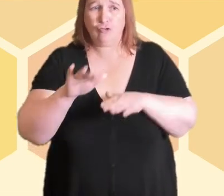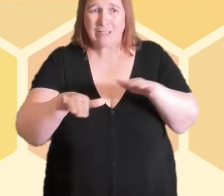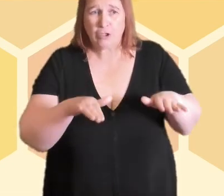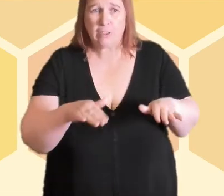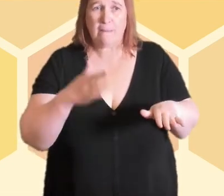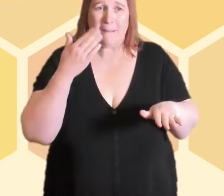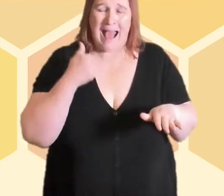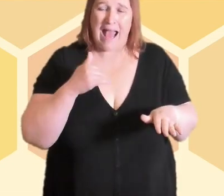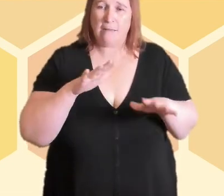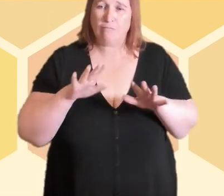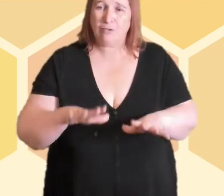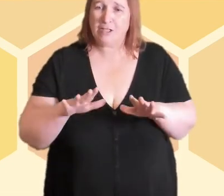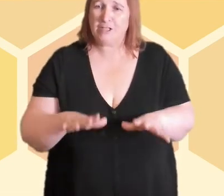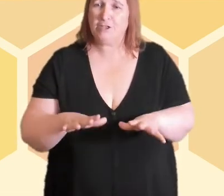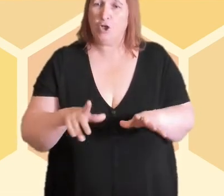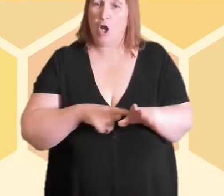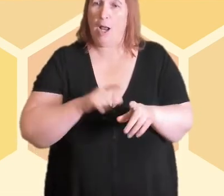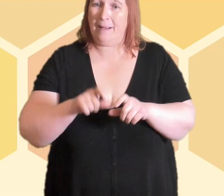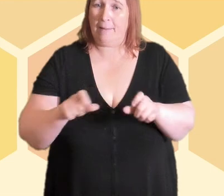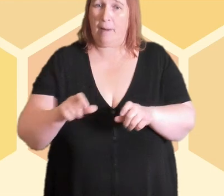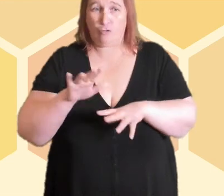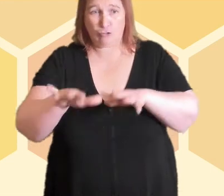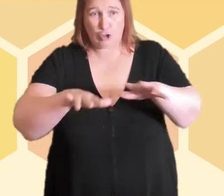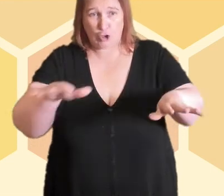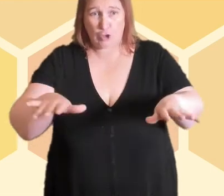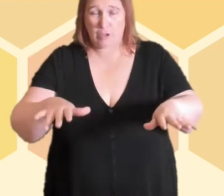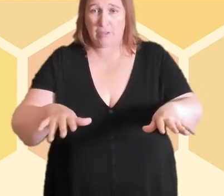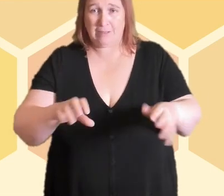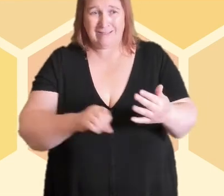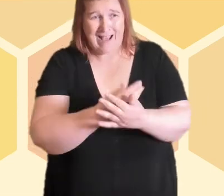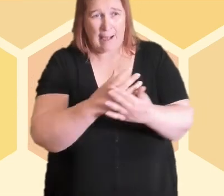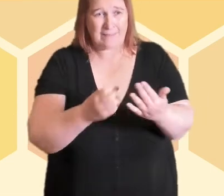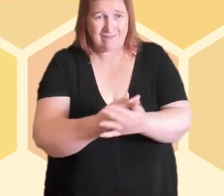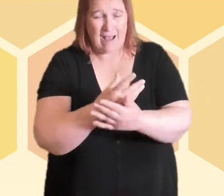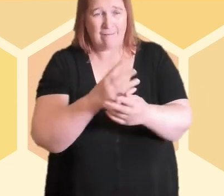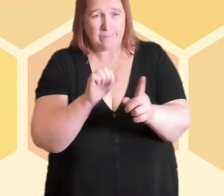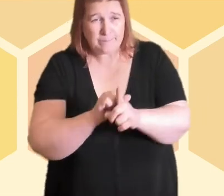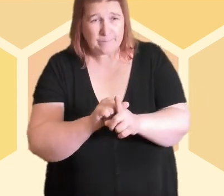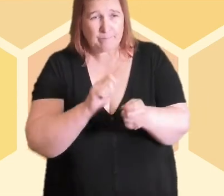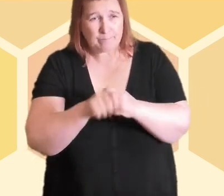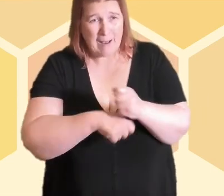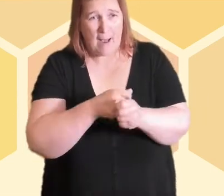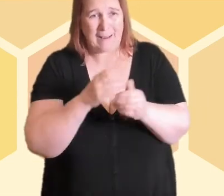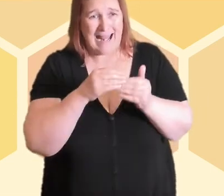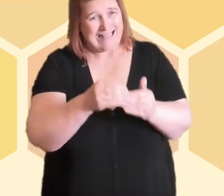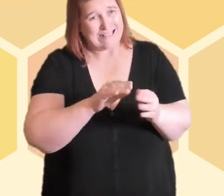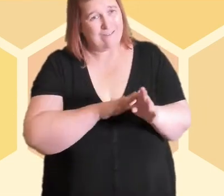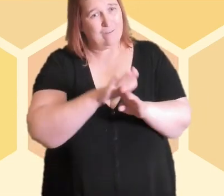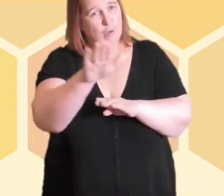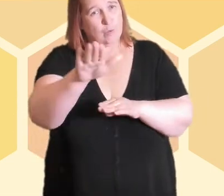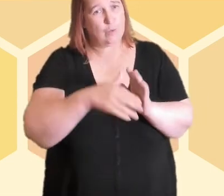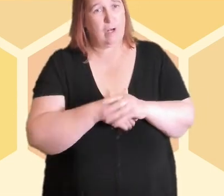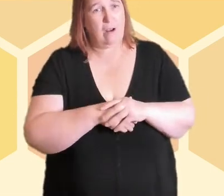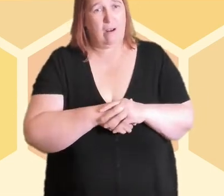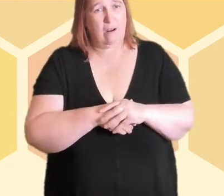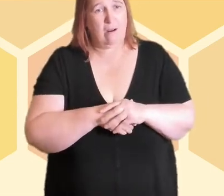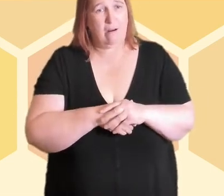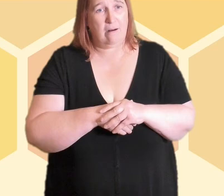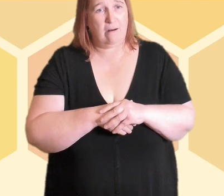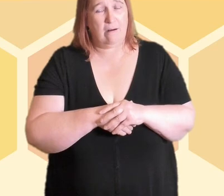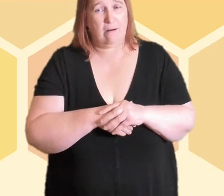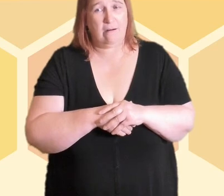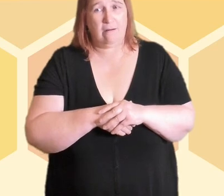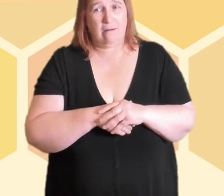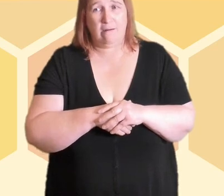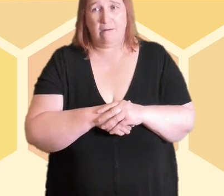British young people around them, and the church is working to develop them as leaders. Again, some more amazing photos on the screen,